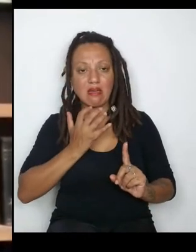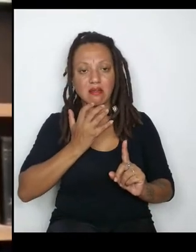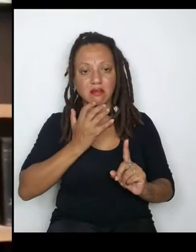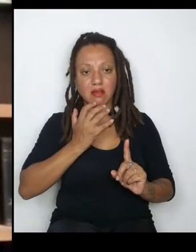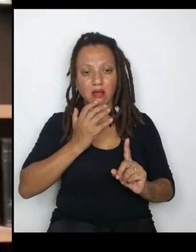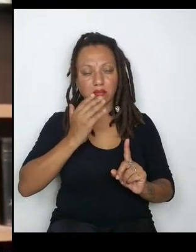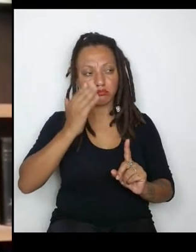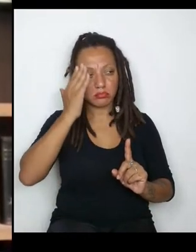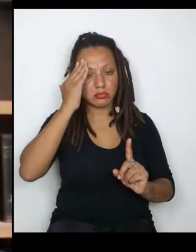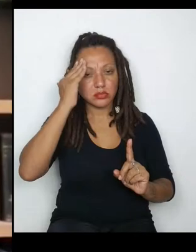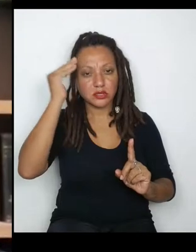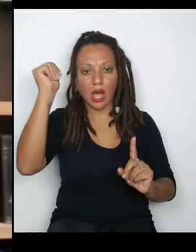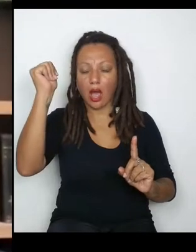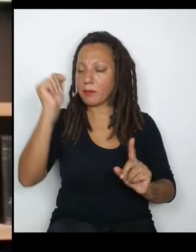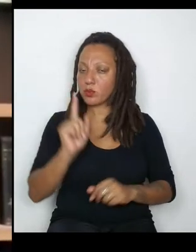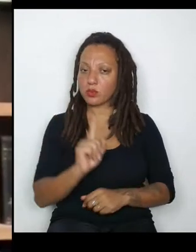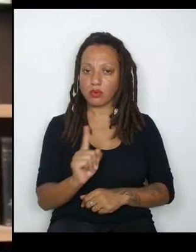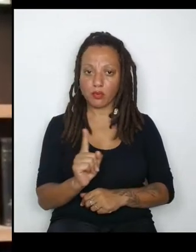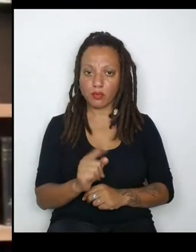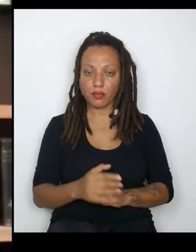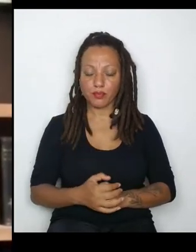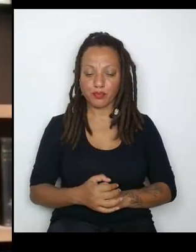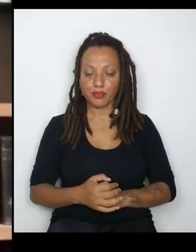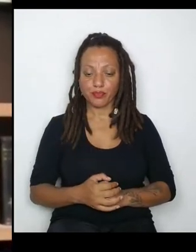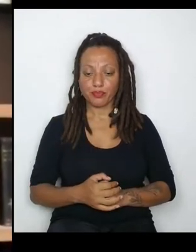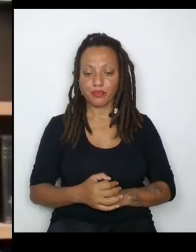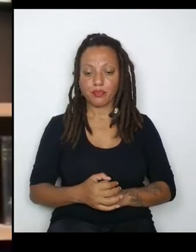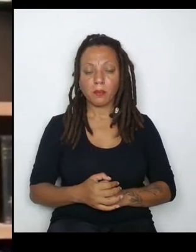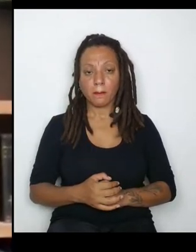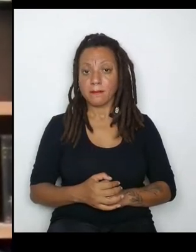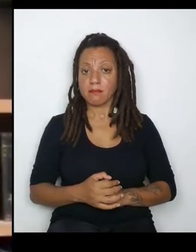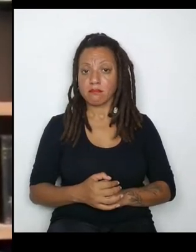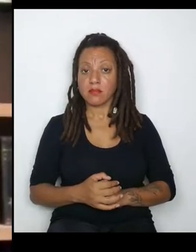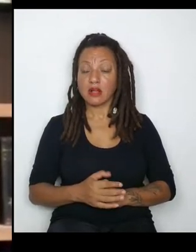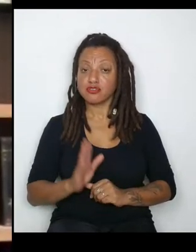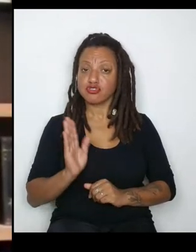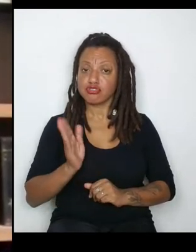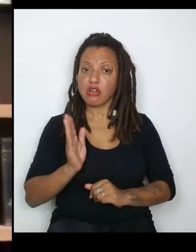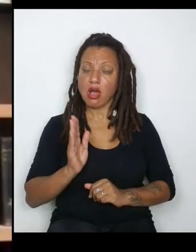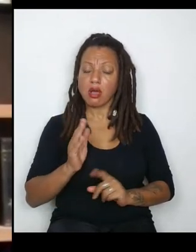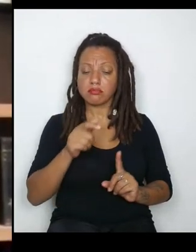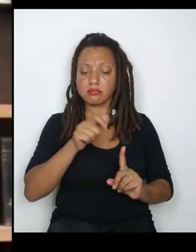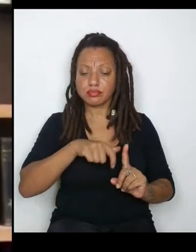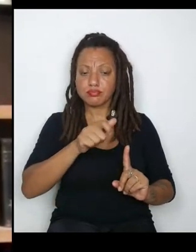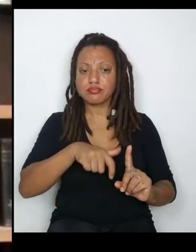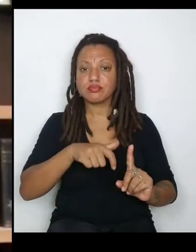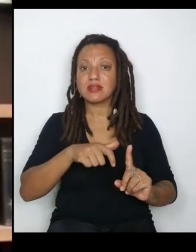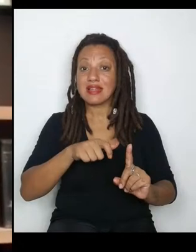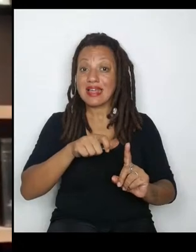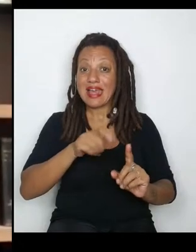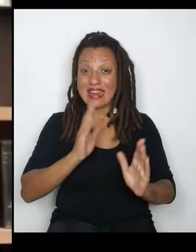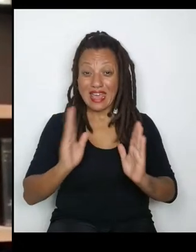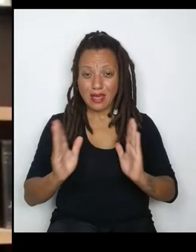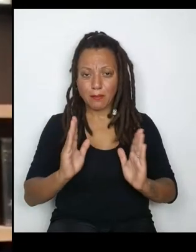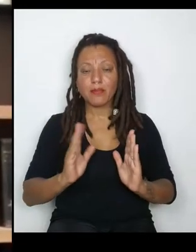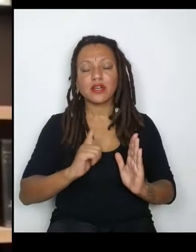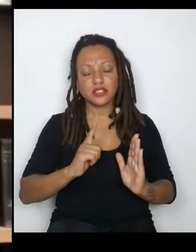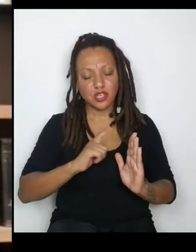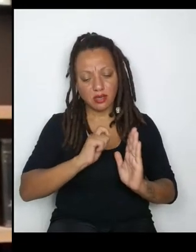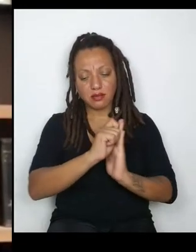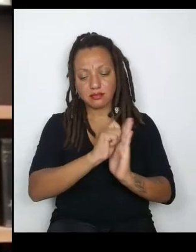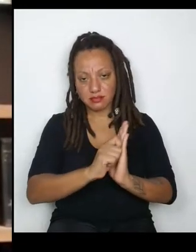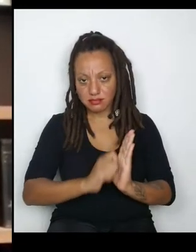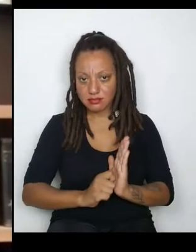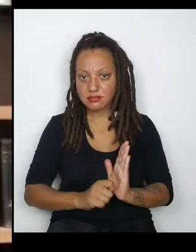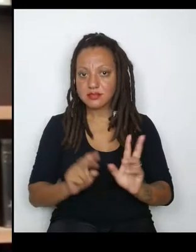and when gogan himself arrived in tahiti there's evidence that people he was quite conscious of this these